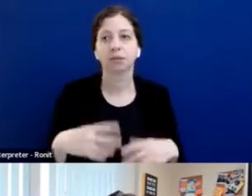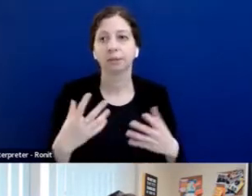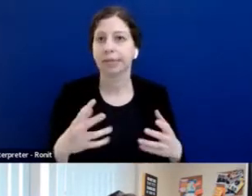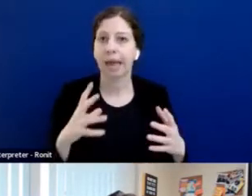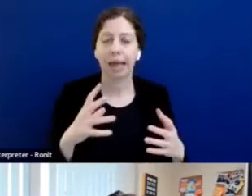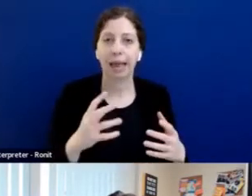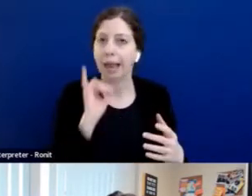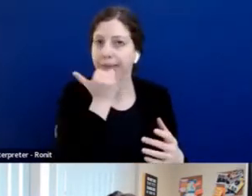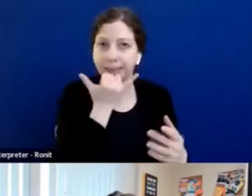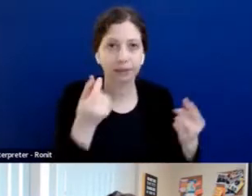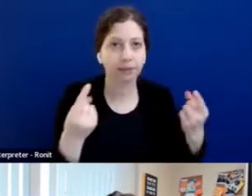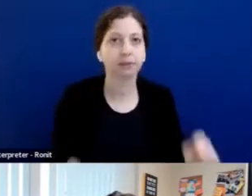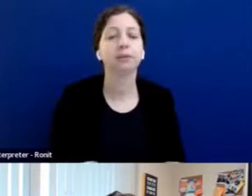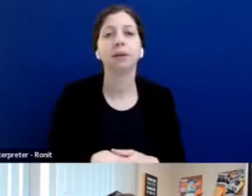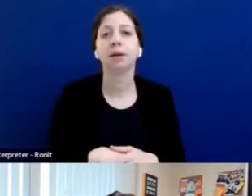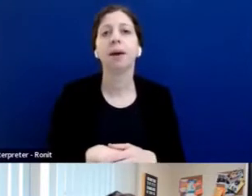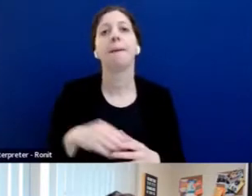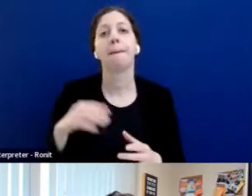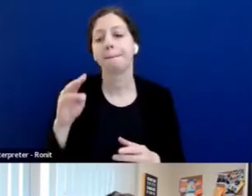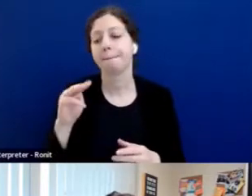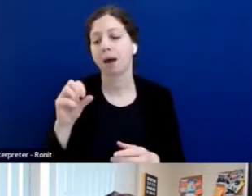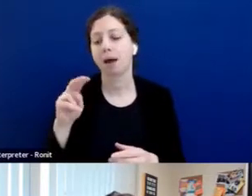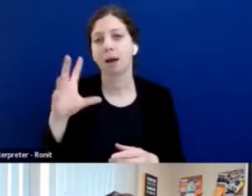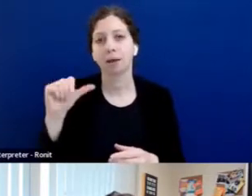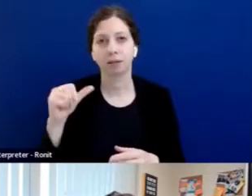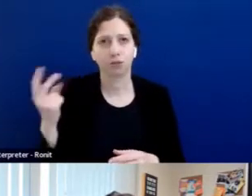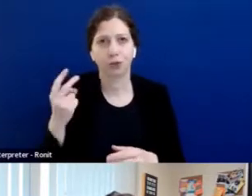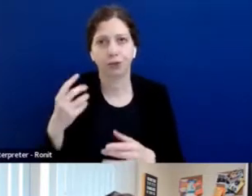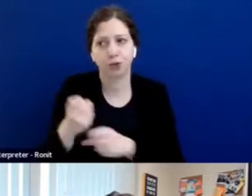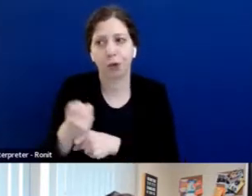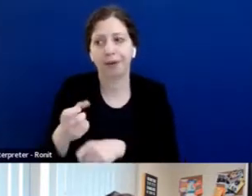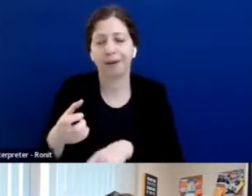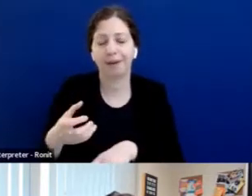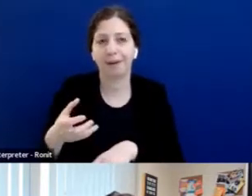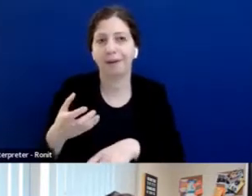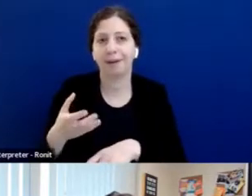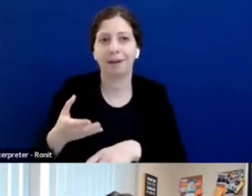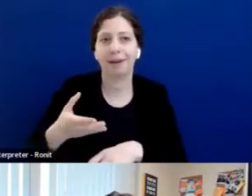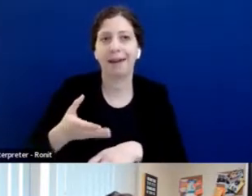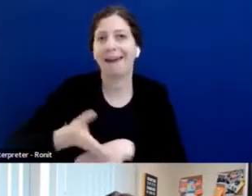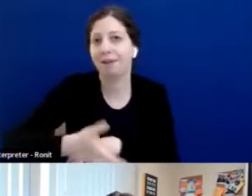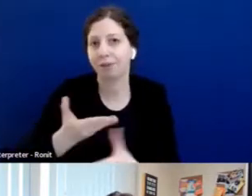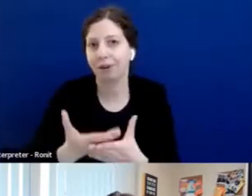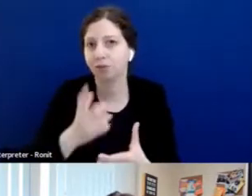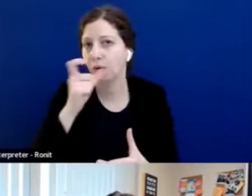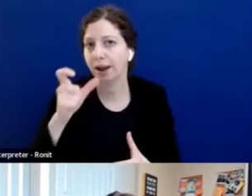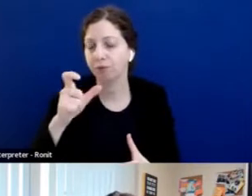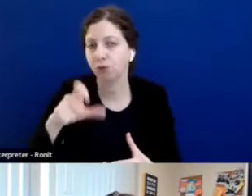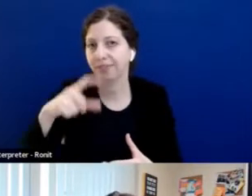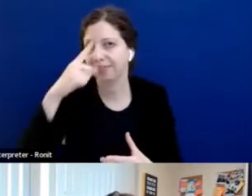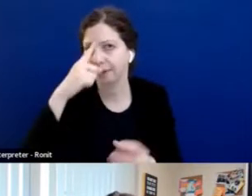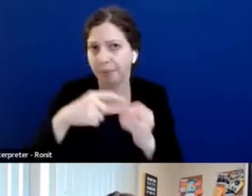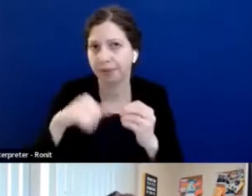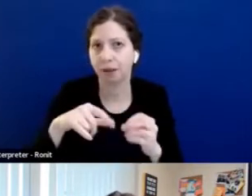accidents. And it's one of those things, I think Monica and I always joke kind of like after the fact, you don't have to think about this very long for